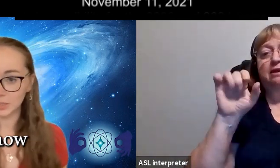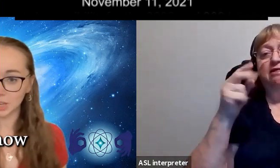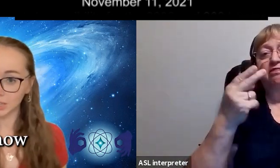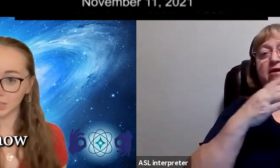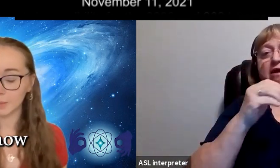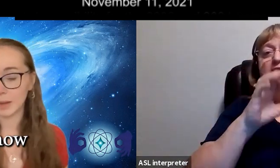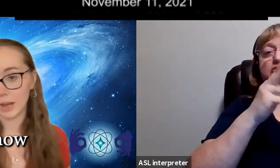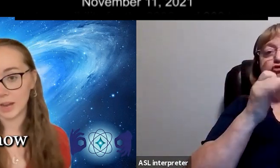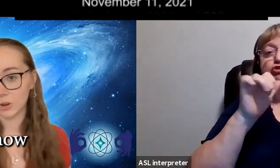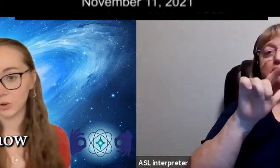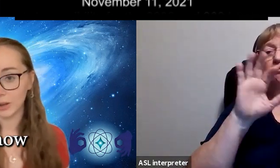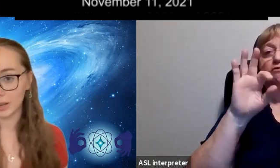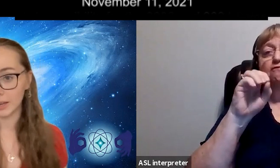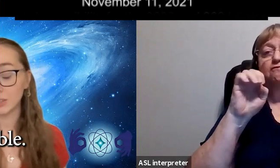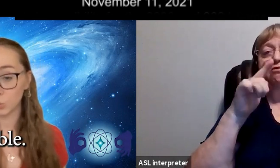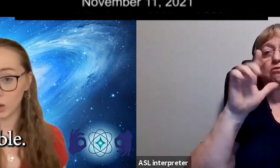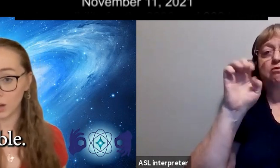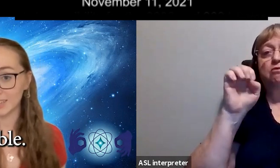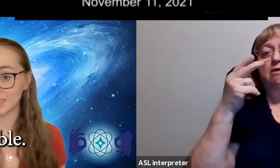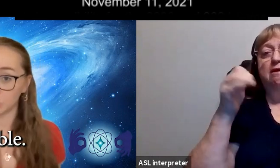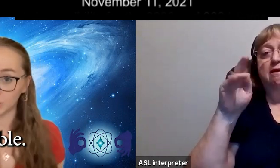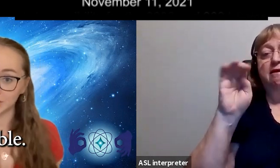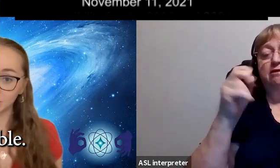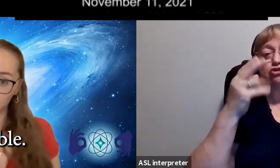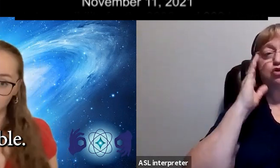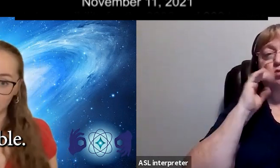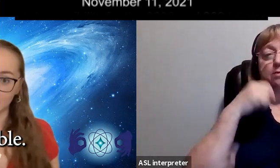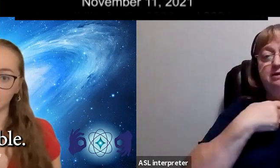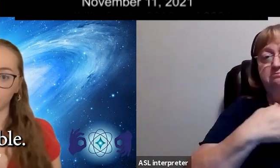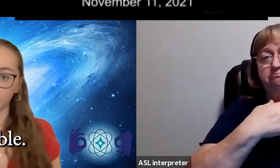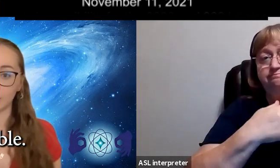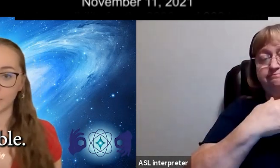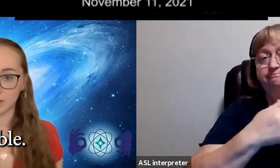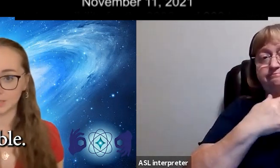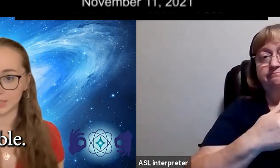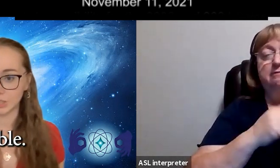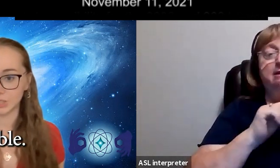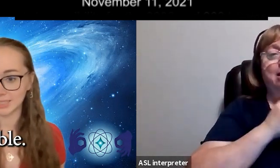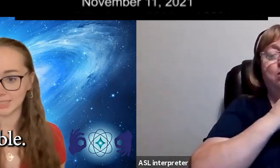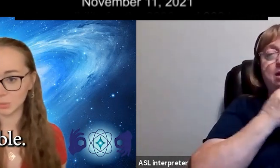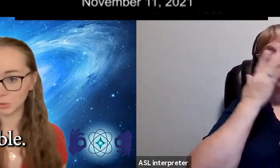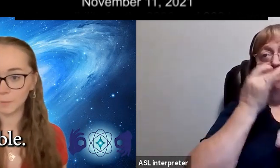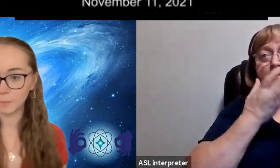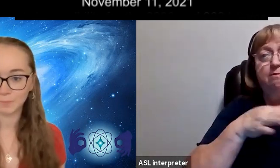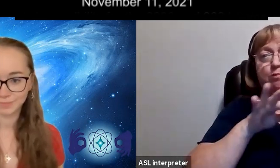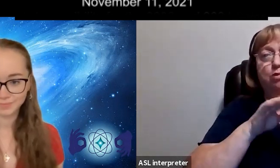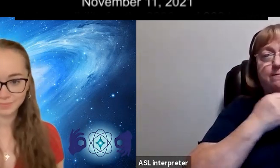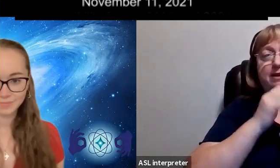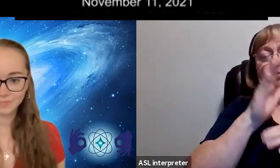who are going to be talking about how and why it is important to make your presentations